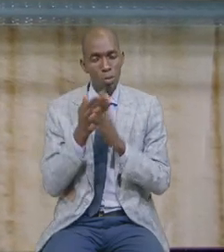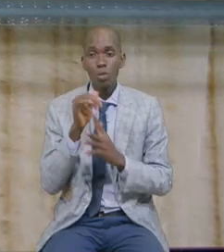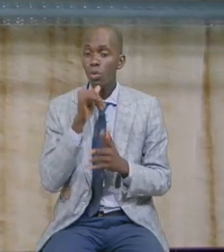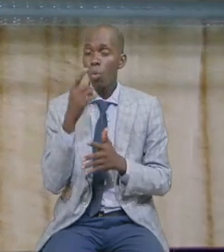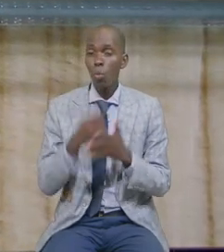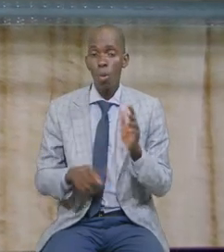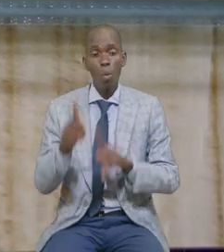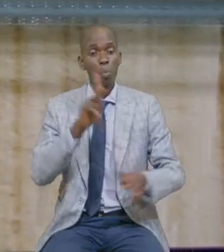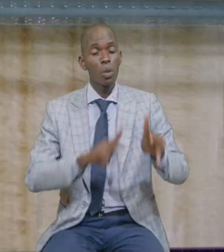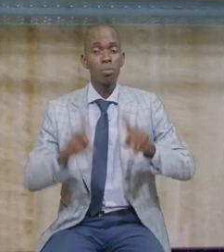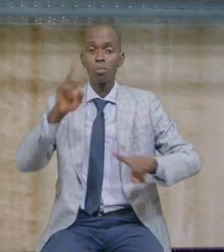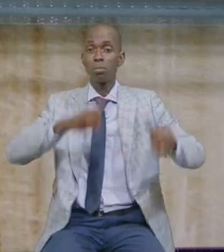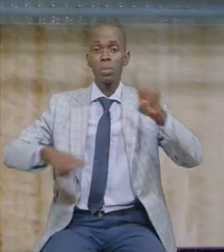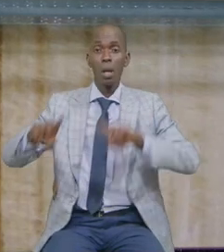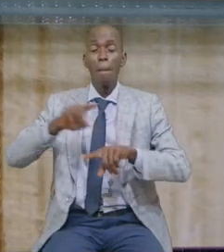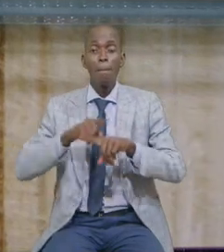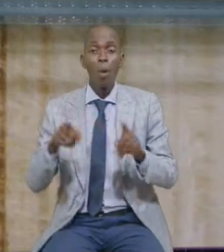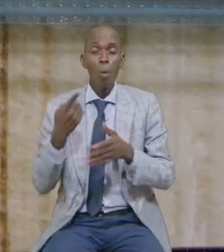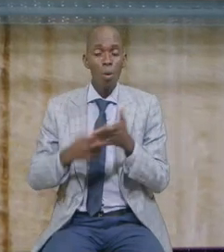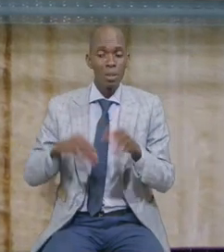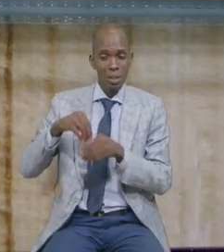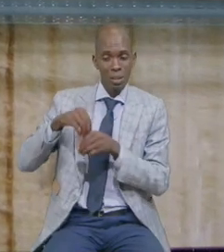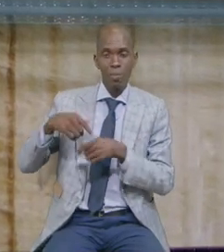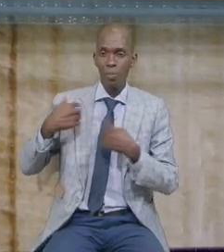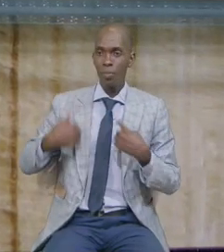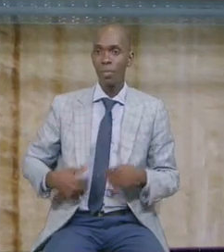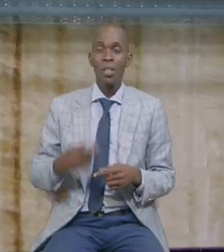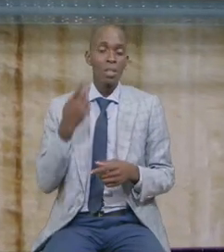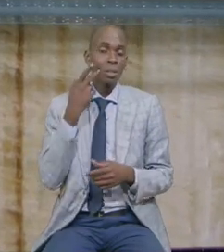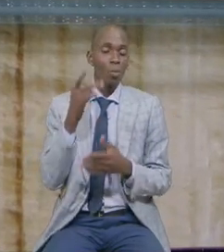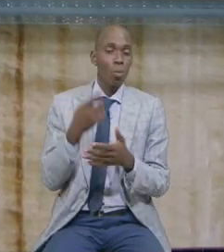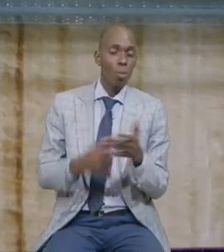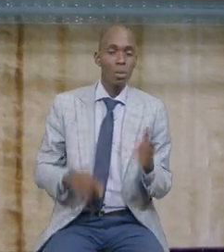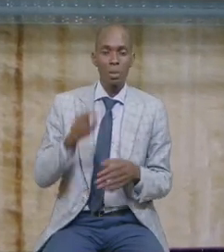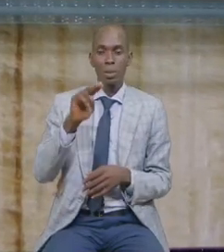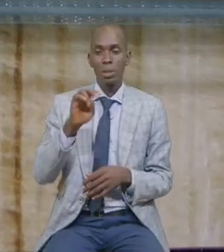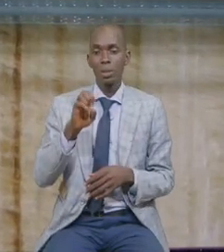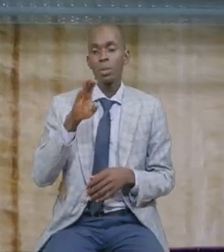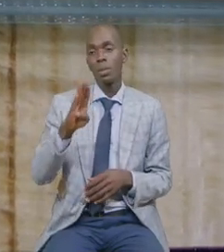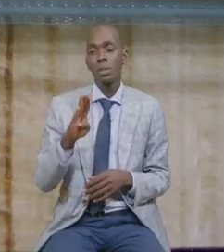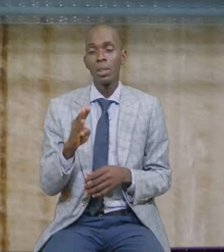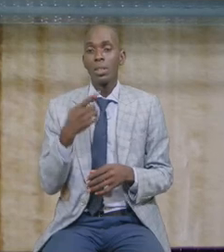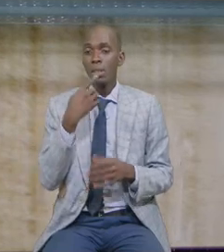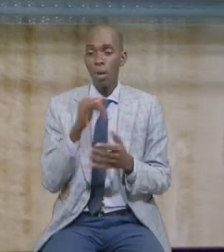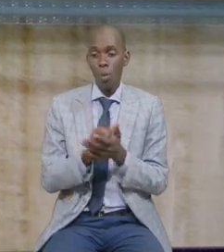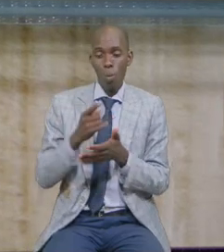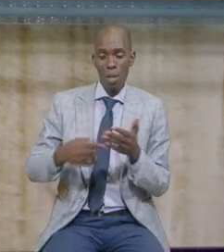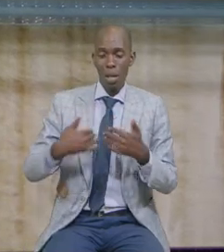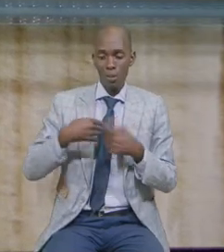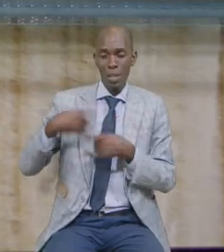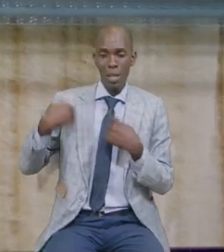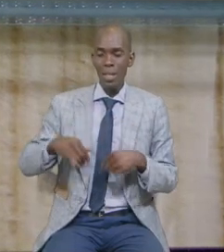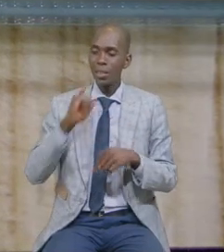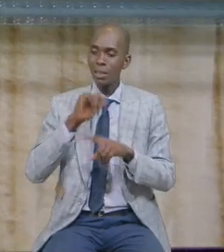The idolatry in the heart of Nebuchadnezzar from, you know, from his birth, has been put there